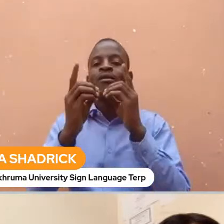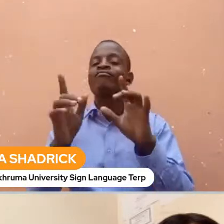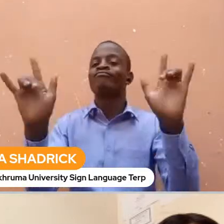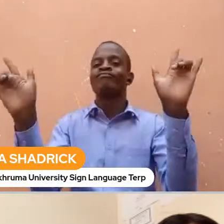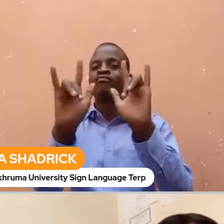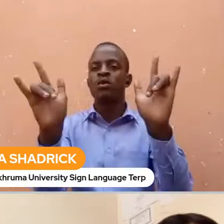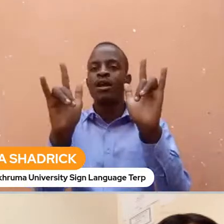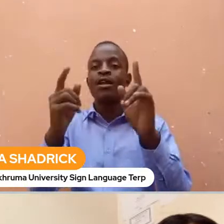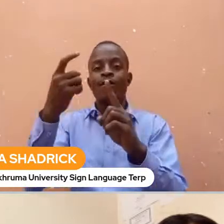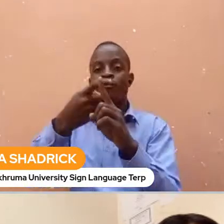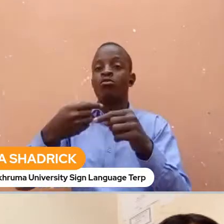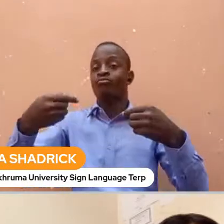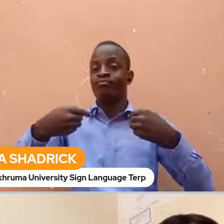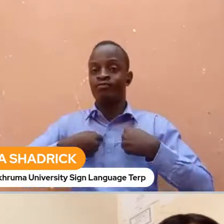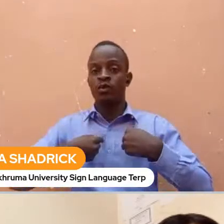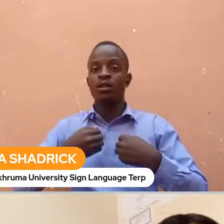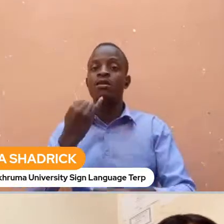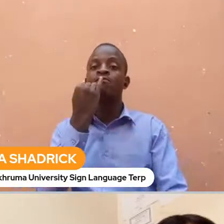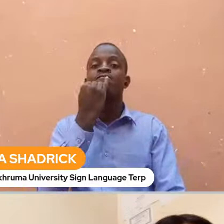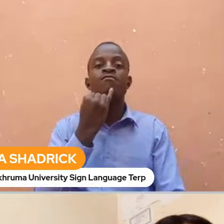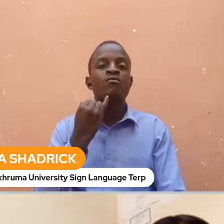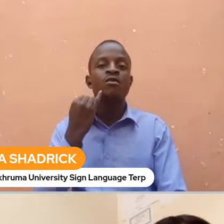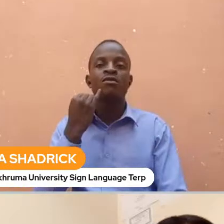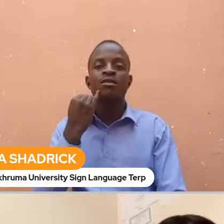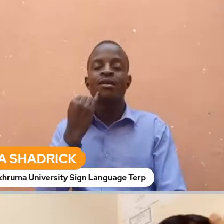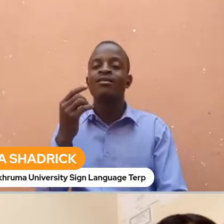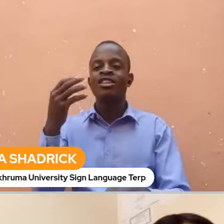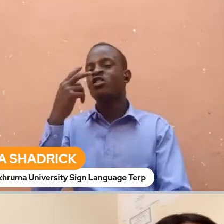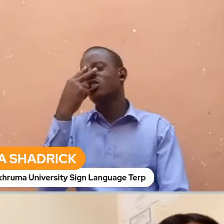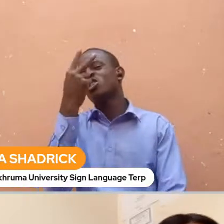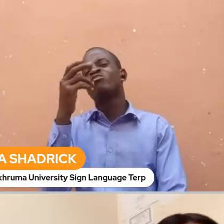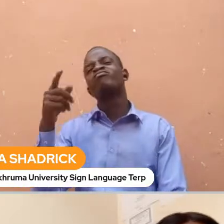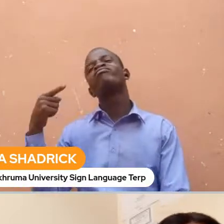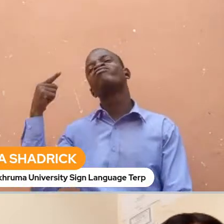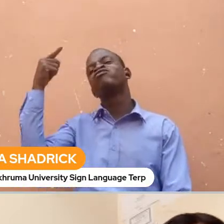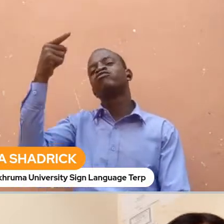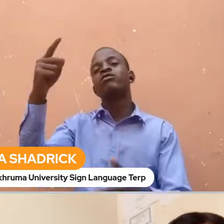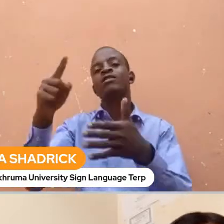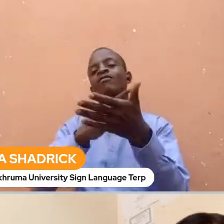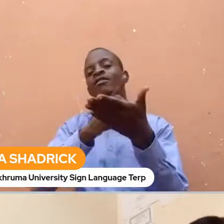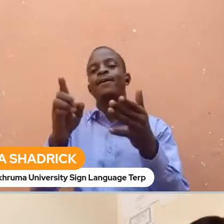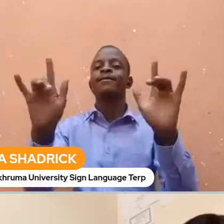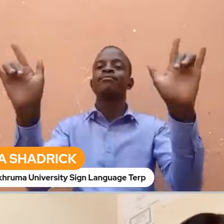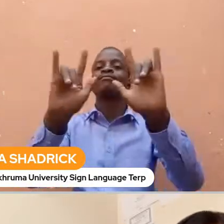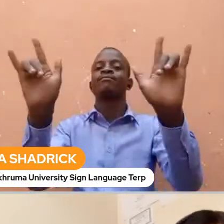your presenter, Lumumba Jeremiah Mulanda. See you next week. Bye bye. Bye.